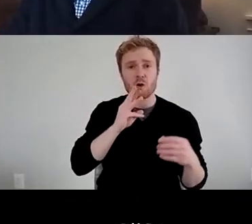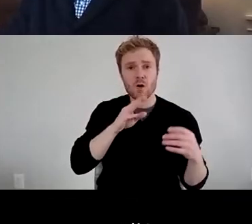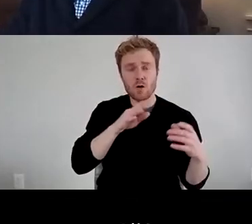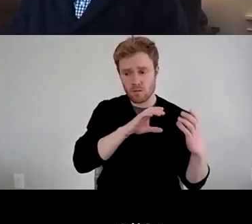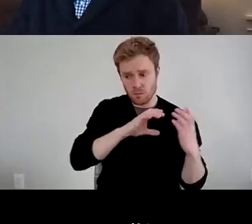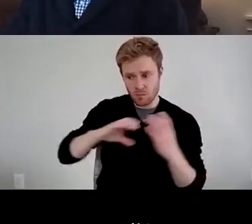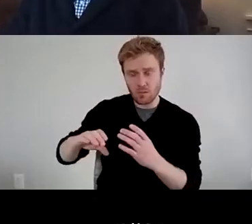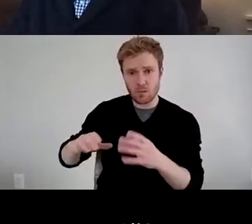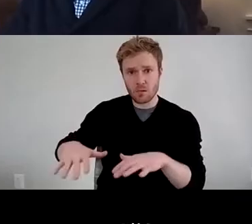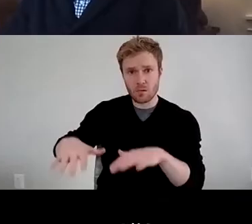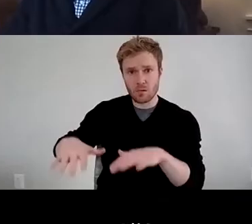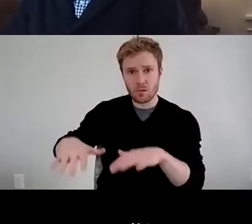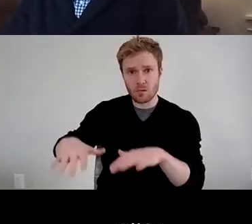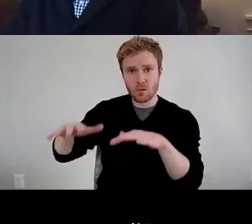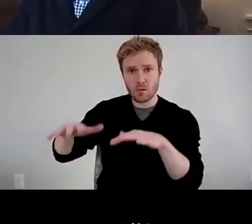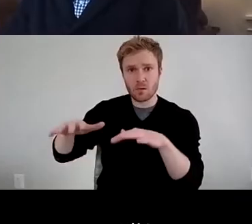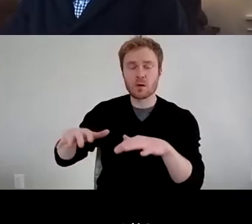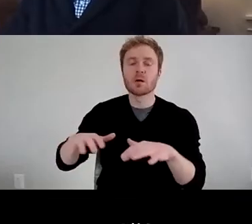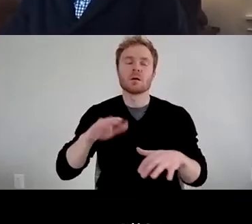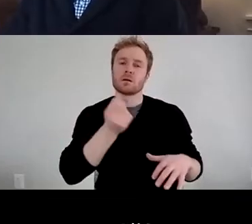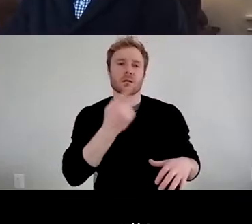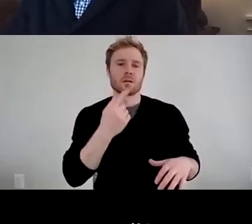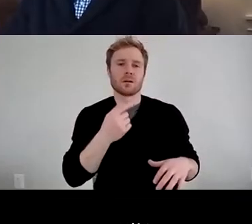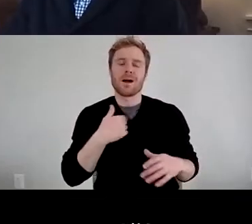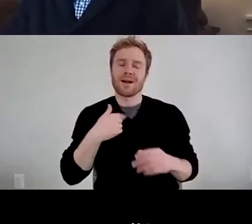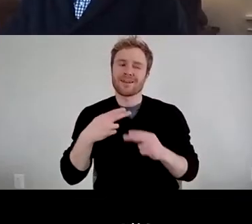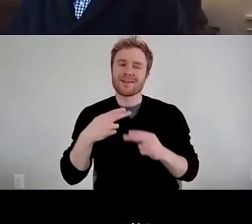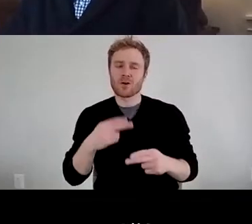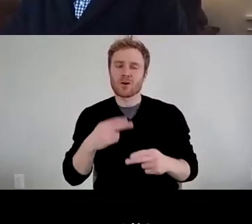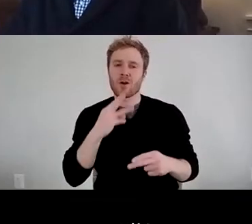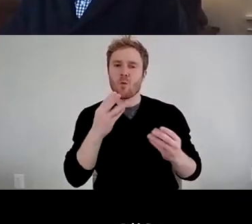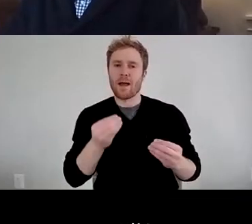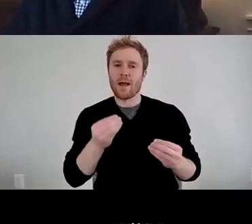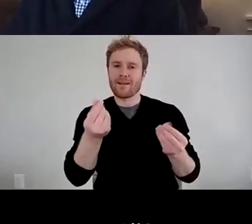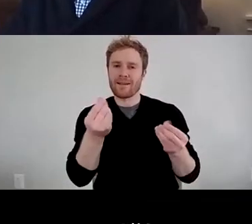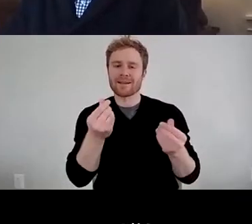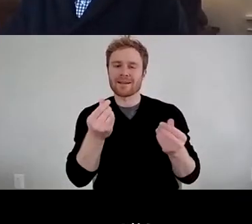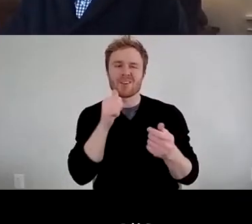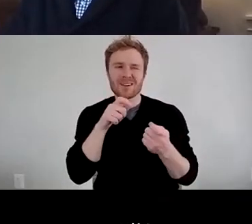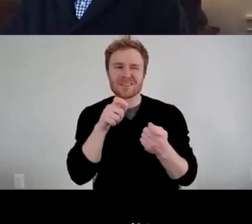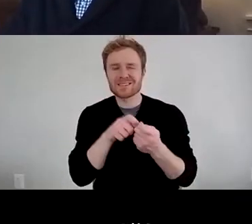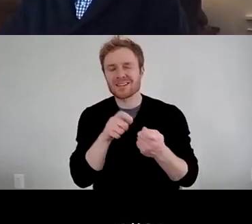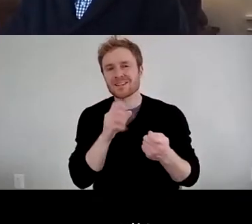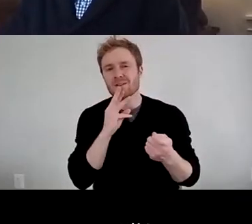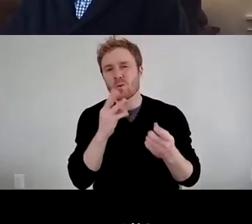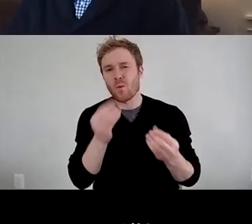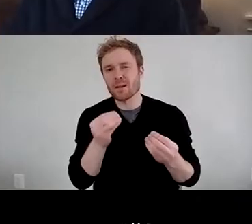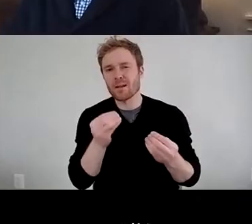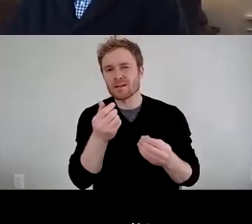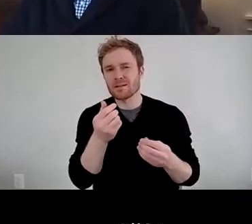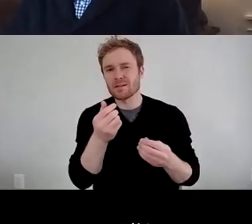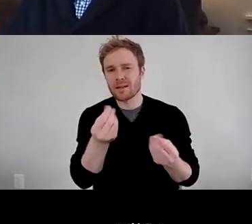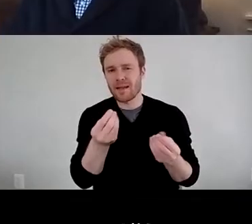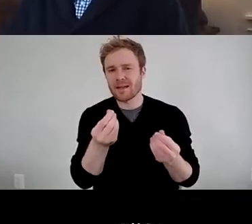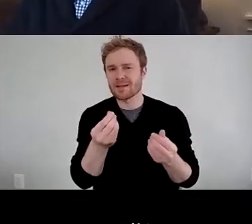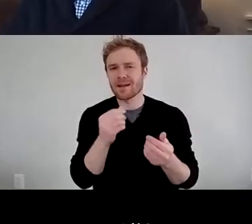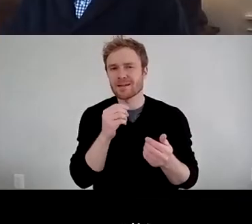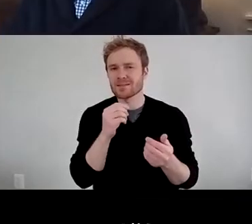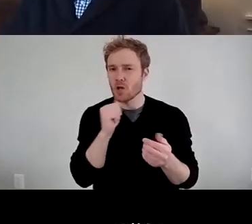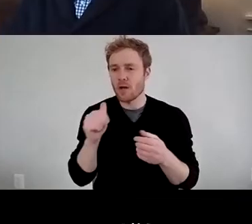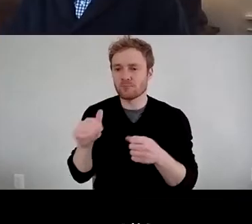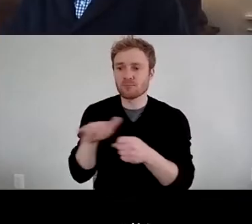you both. Any further discussion? Councilman Coghill. I just had a question for Councilwoman Strasburger. So the goal is